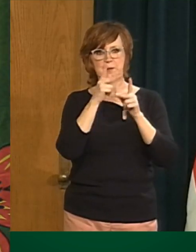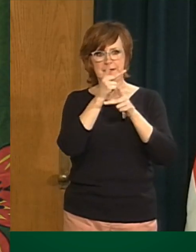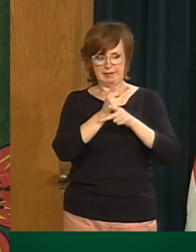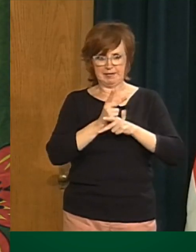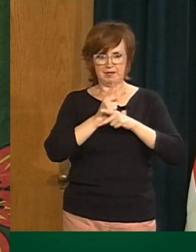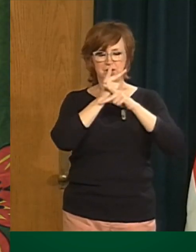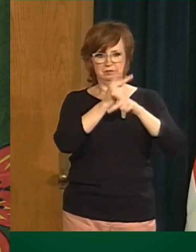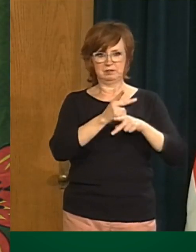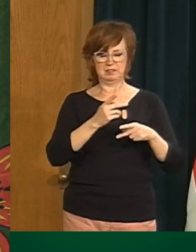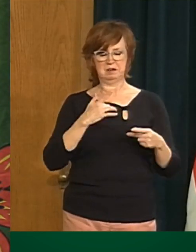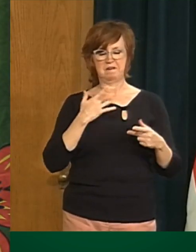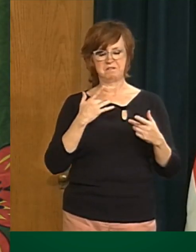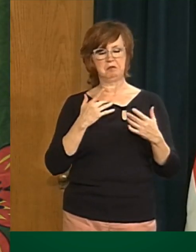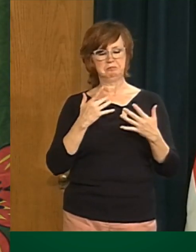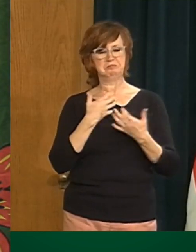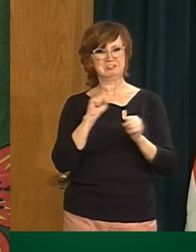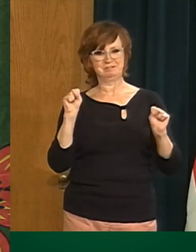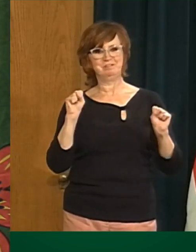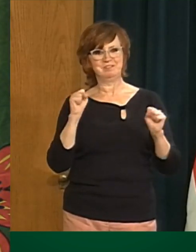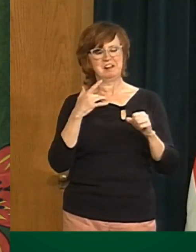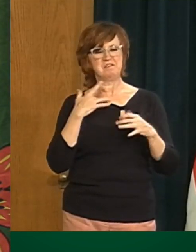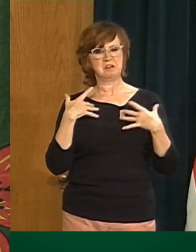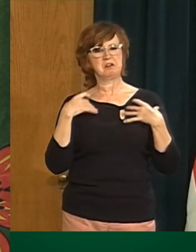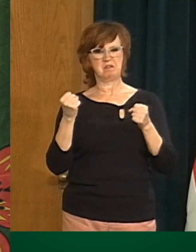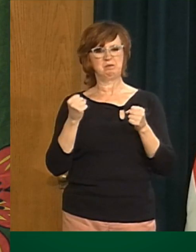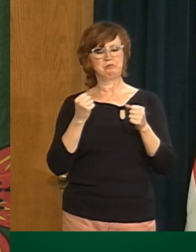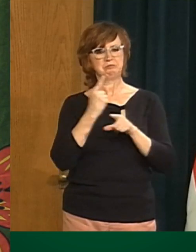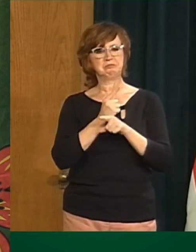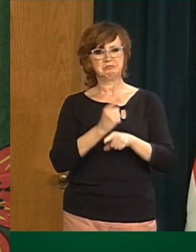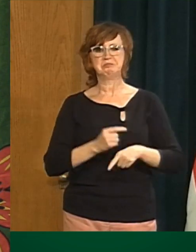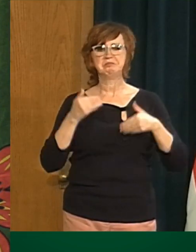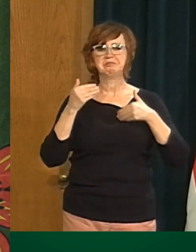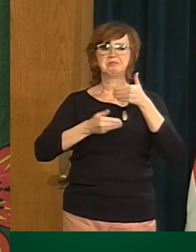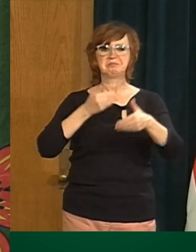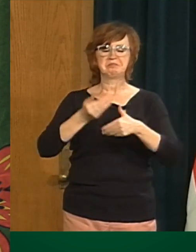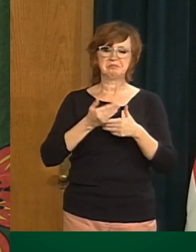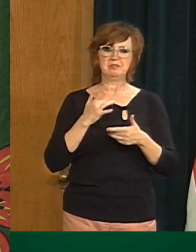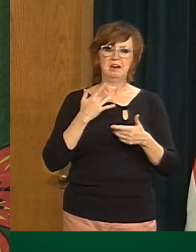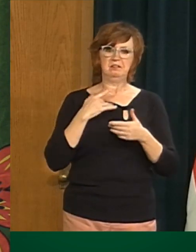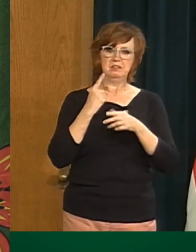communities in this province, I feel confident that we are taking a very